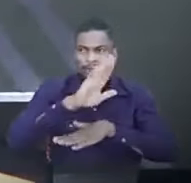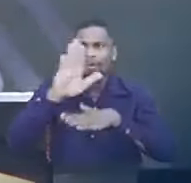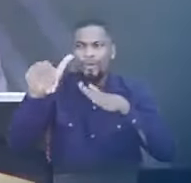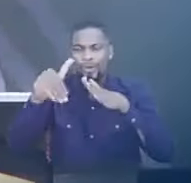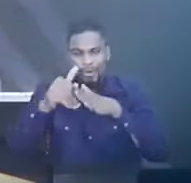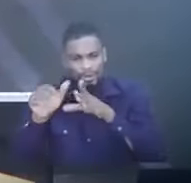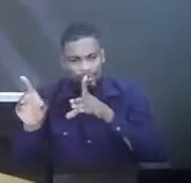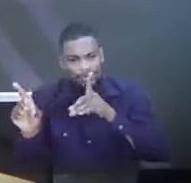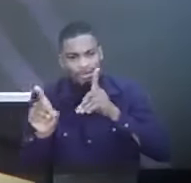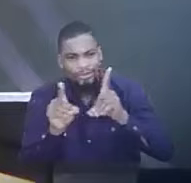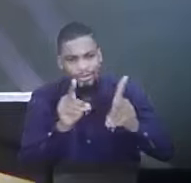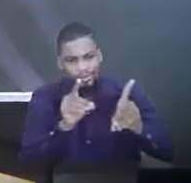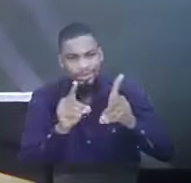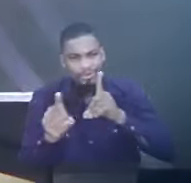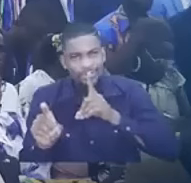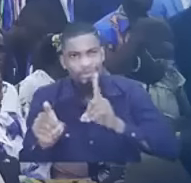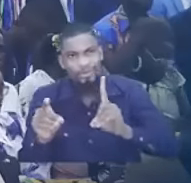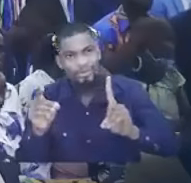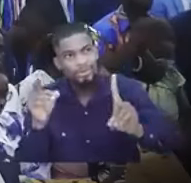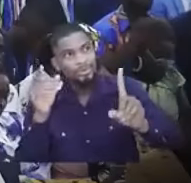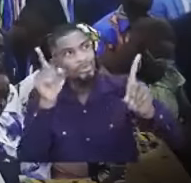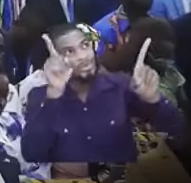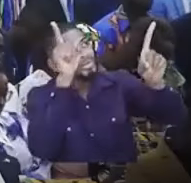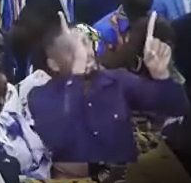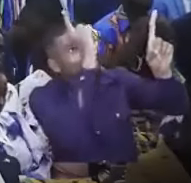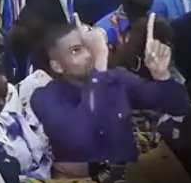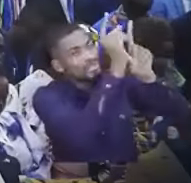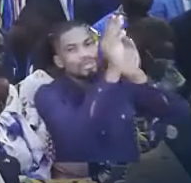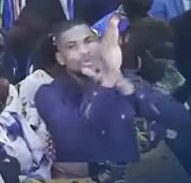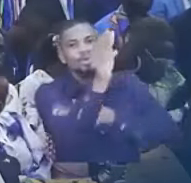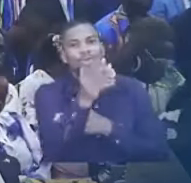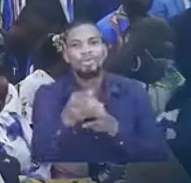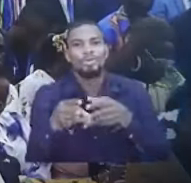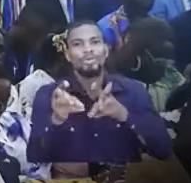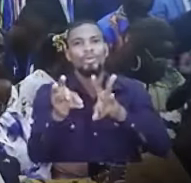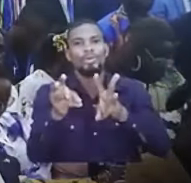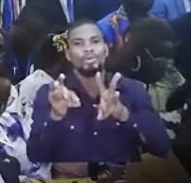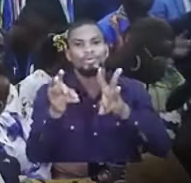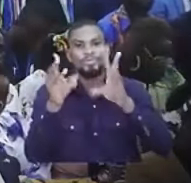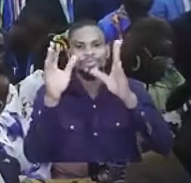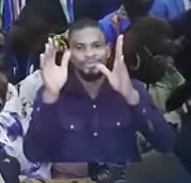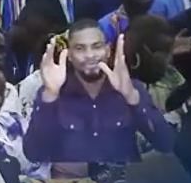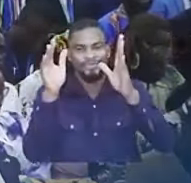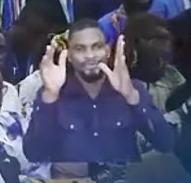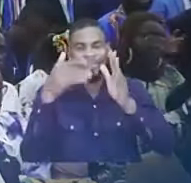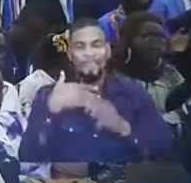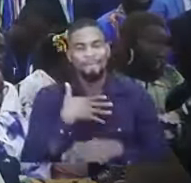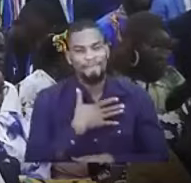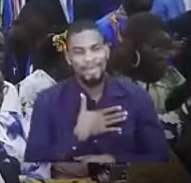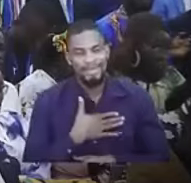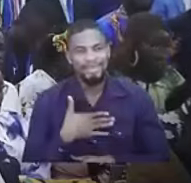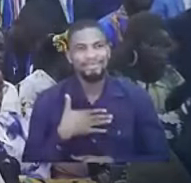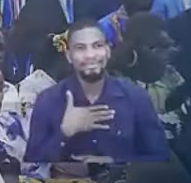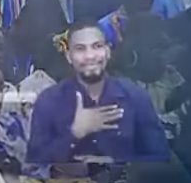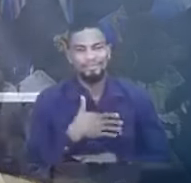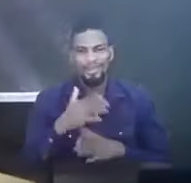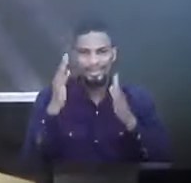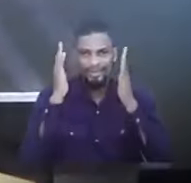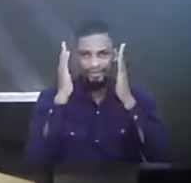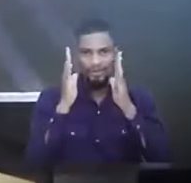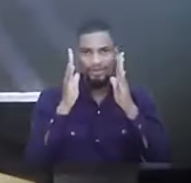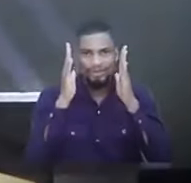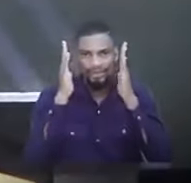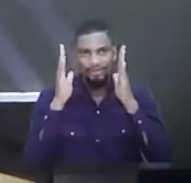done to the praise of the one with whom we have come before. And so please pay attention to these